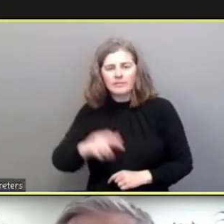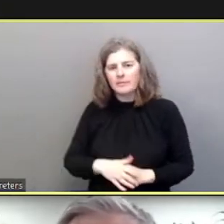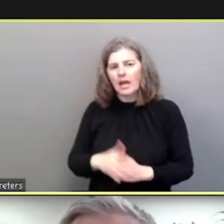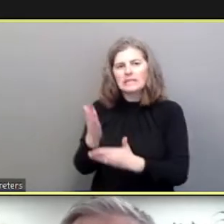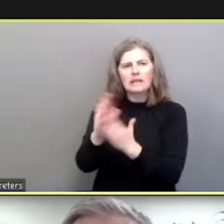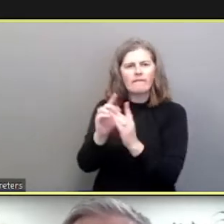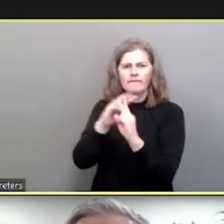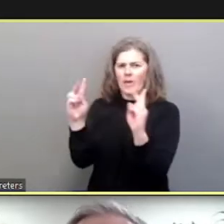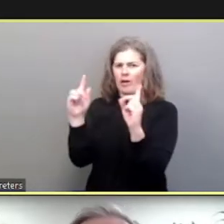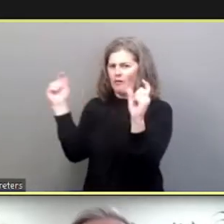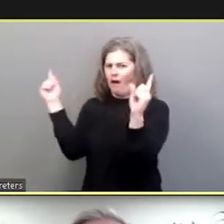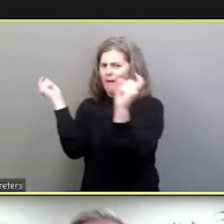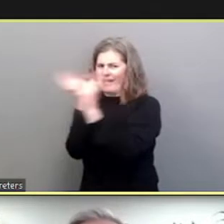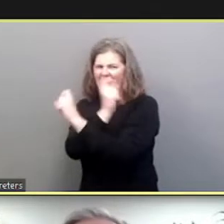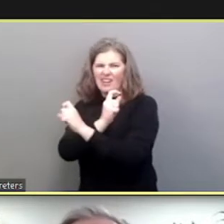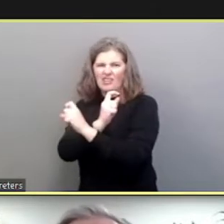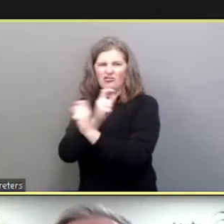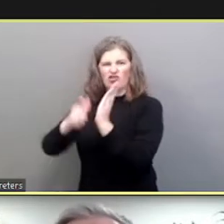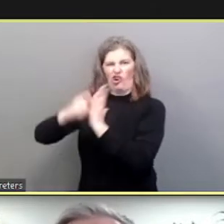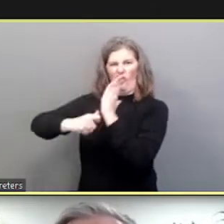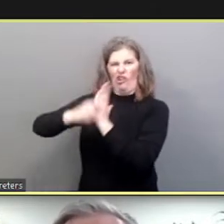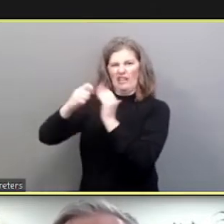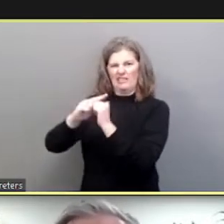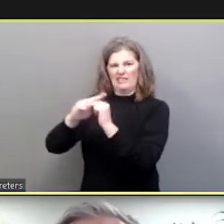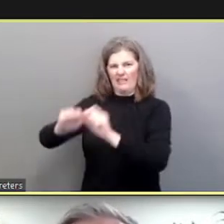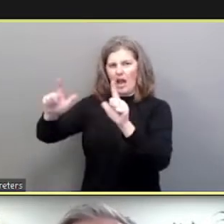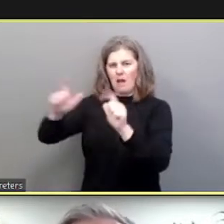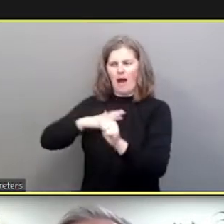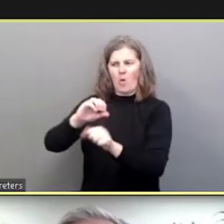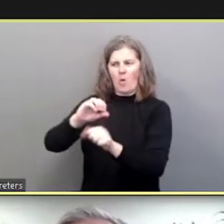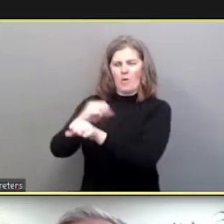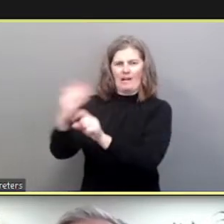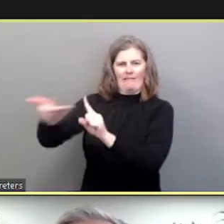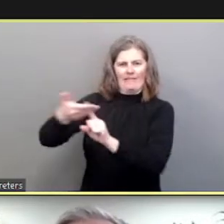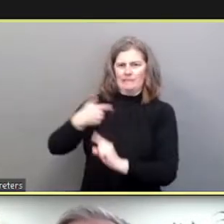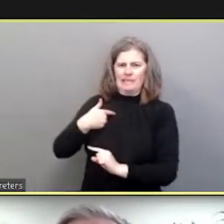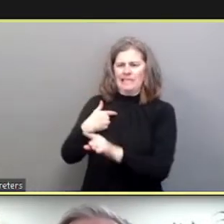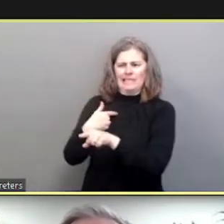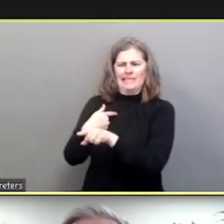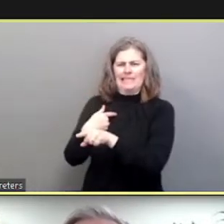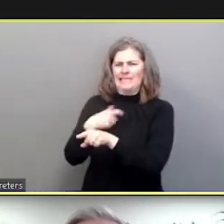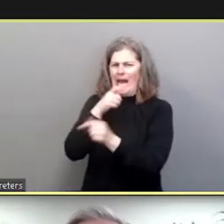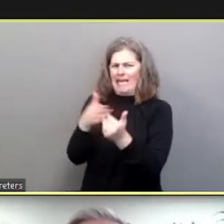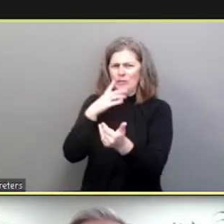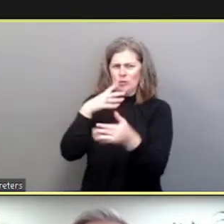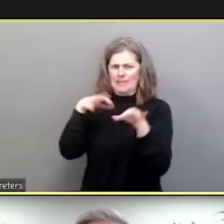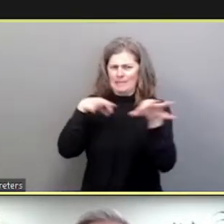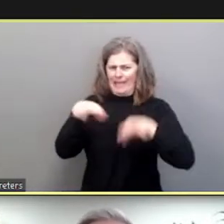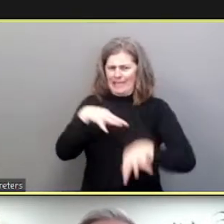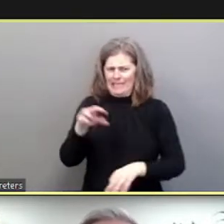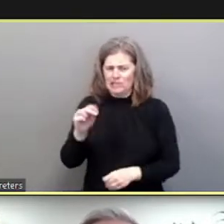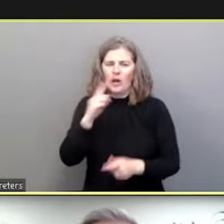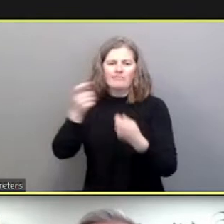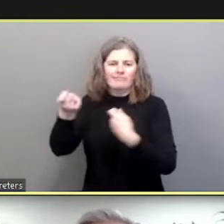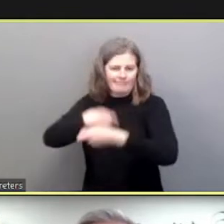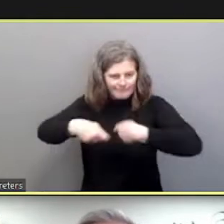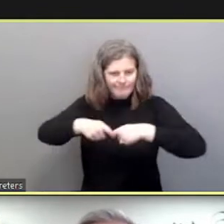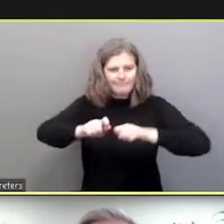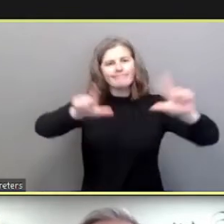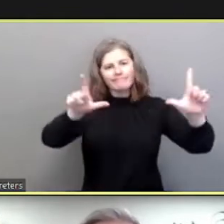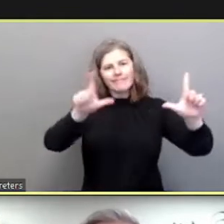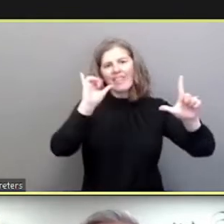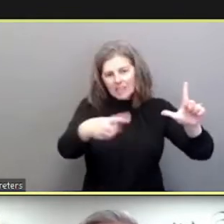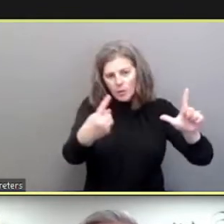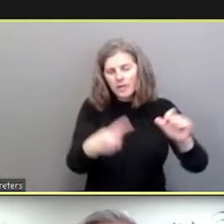Medicine slides, and my colleagues convinced me that they were not that easily explainable. But you can see